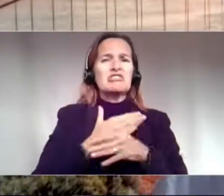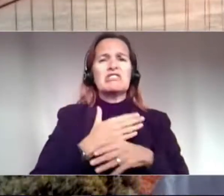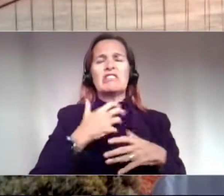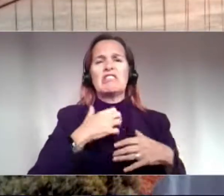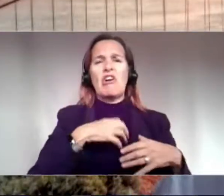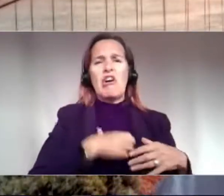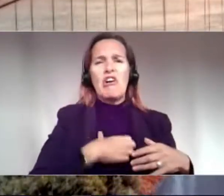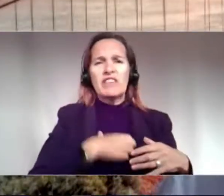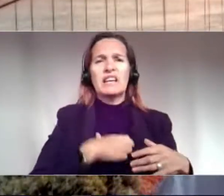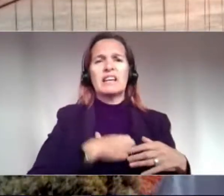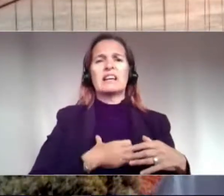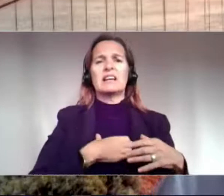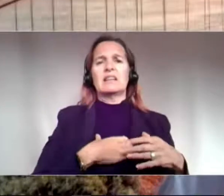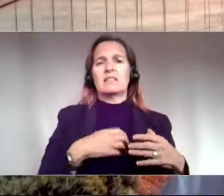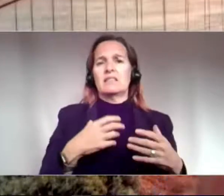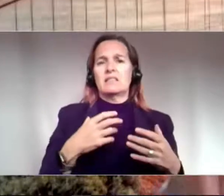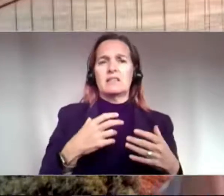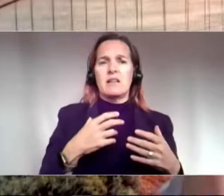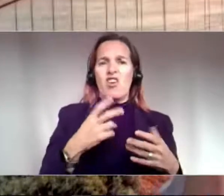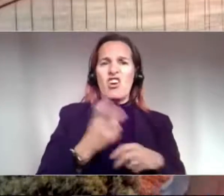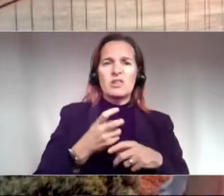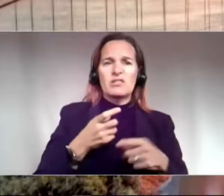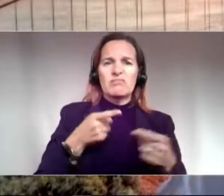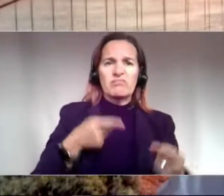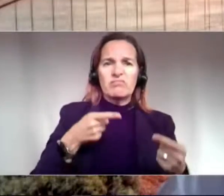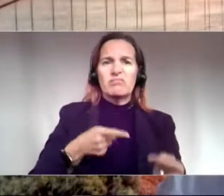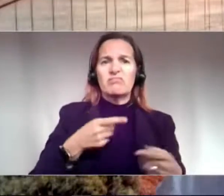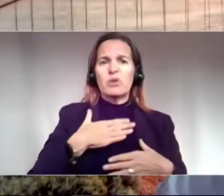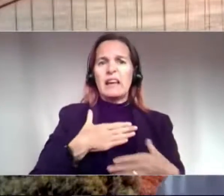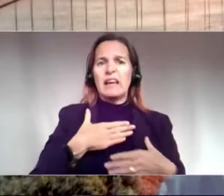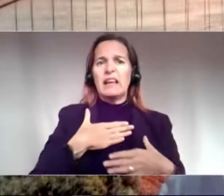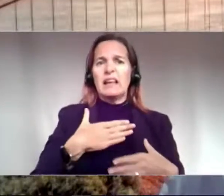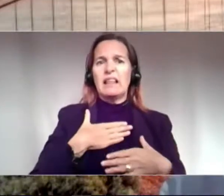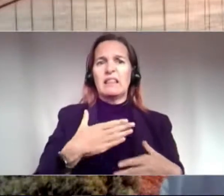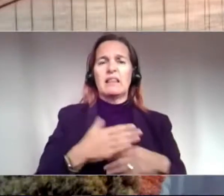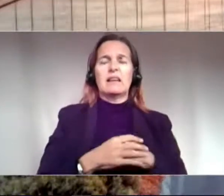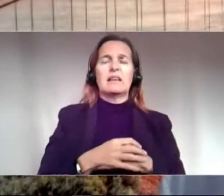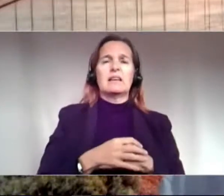healthy adults can be affected by smoke. So